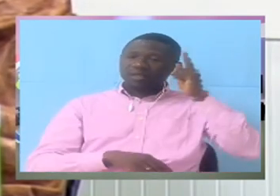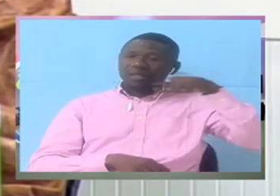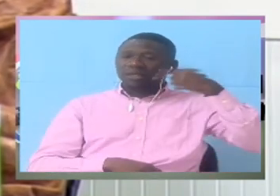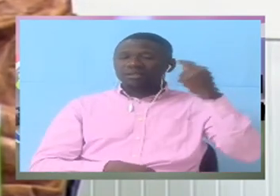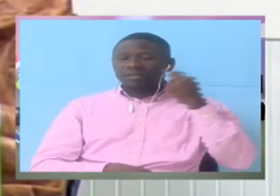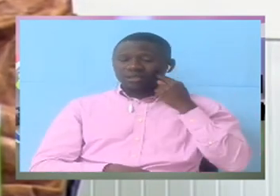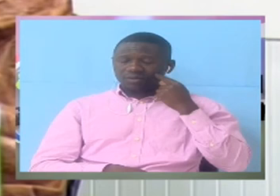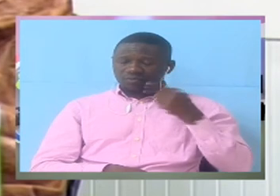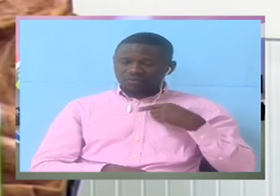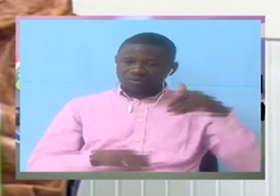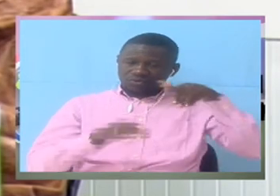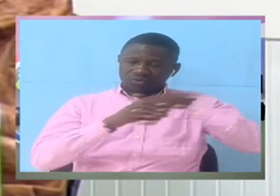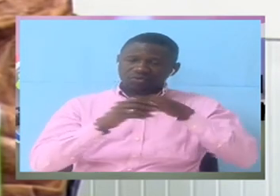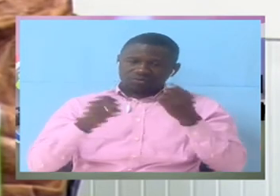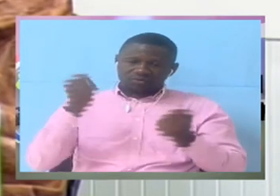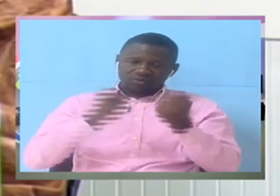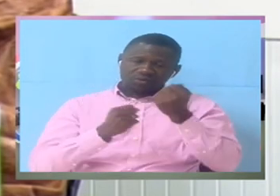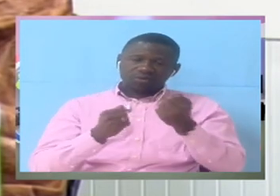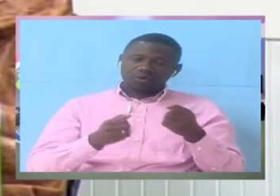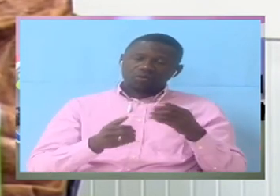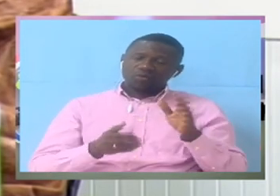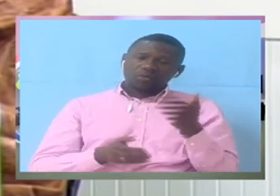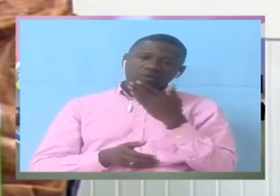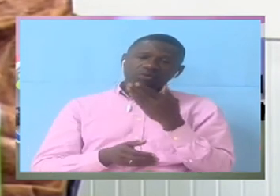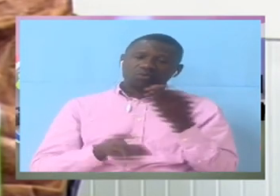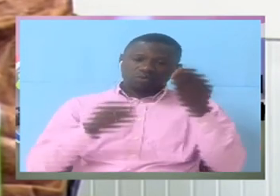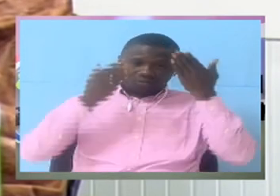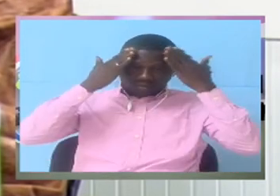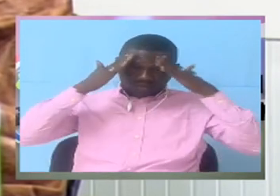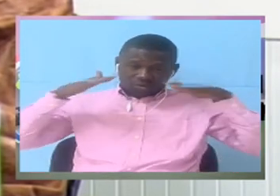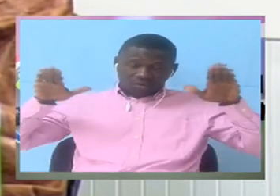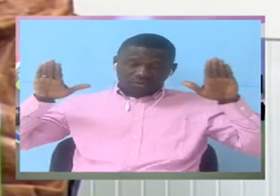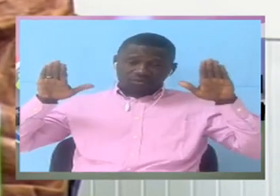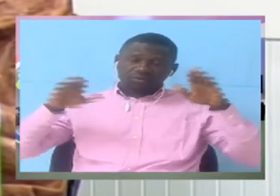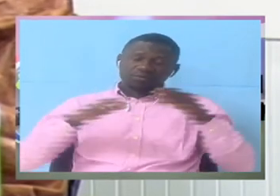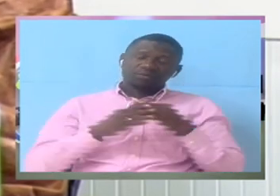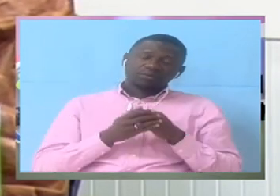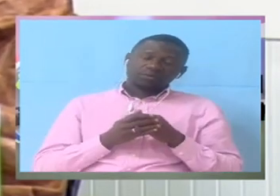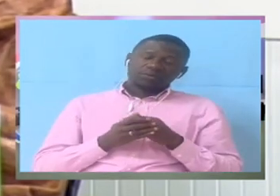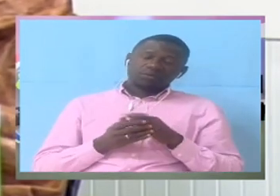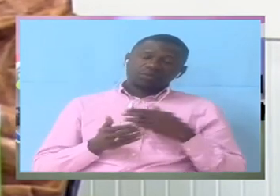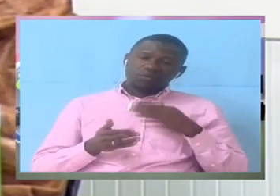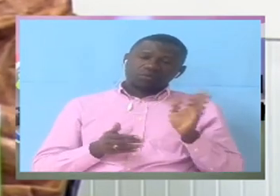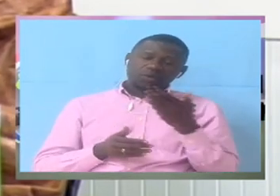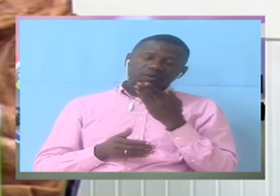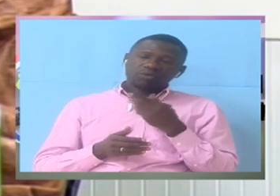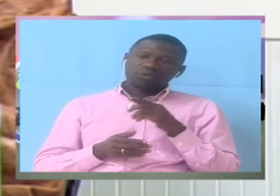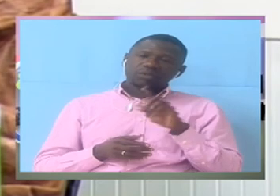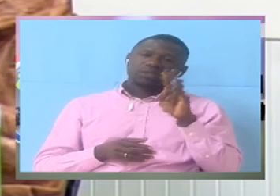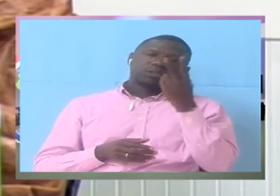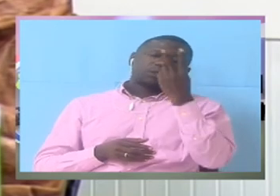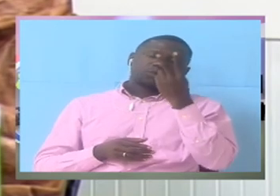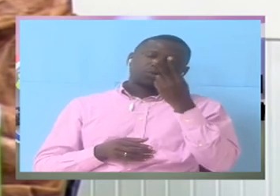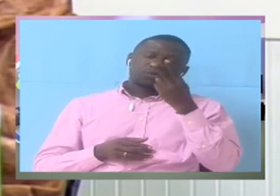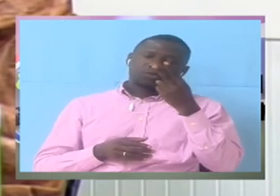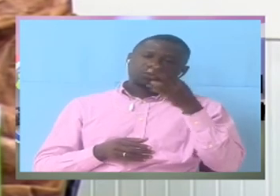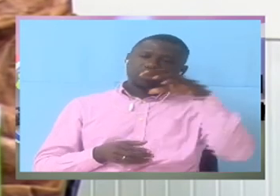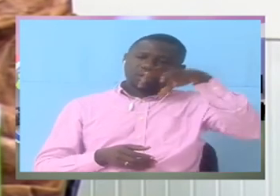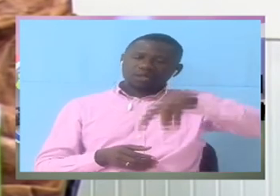joined a vehicle and went to Burkina Faso. Where in Burkina? The second capital, Bobo Julasu. We went to their second capital called Bobo